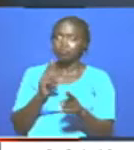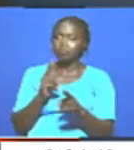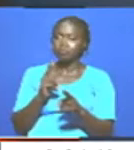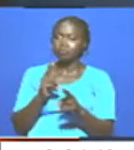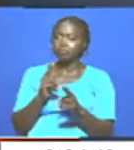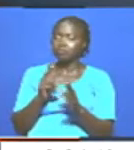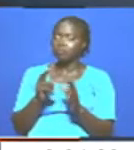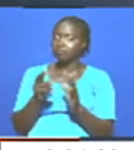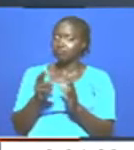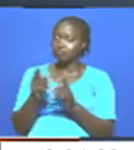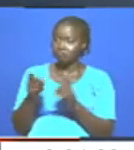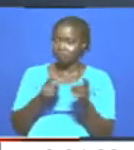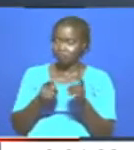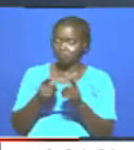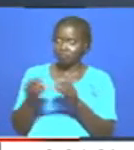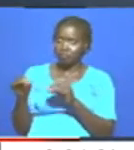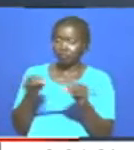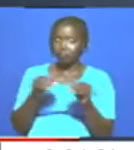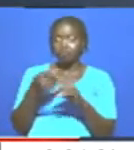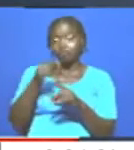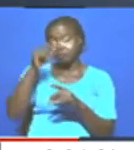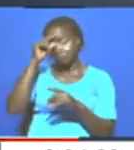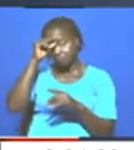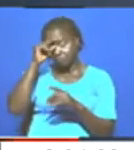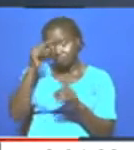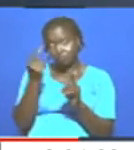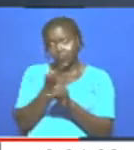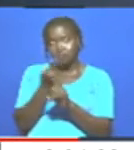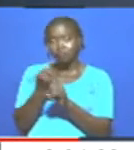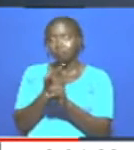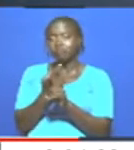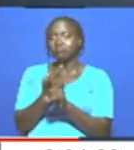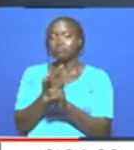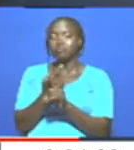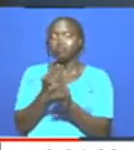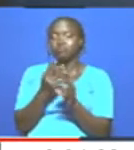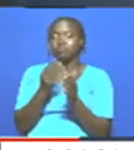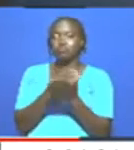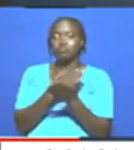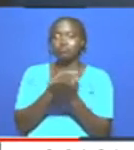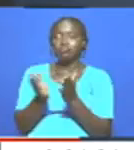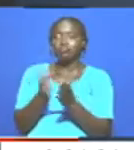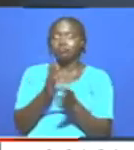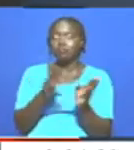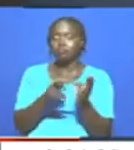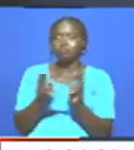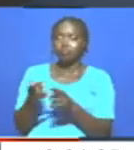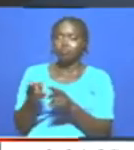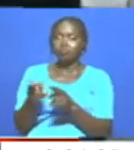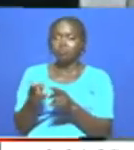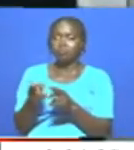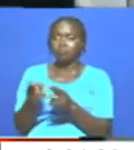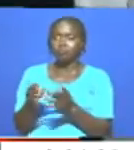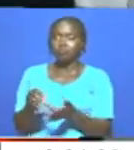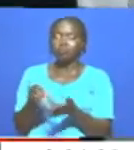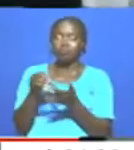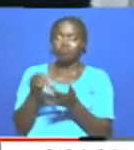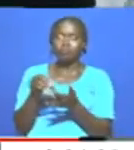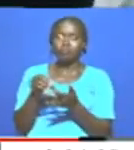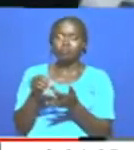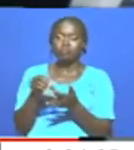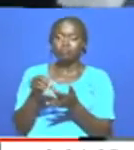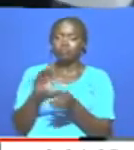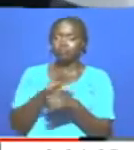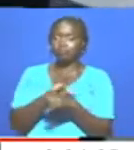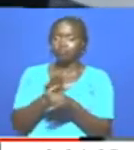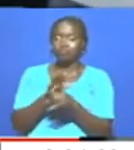the government. And because of that, various sectors went back to normalcy, specifically and in particular the pandemic has